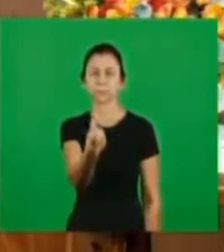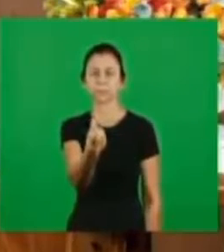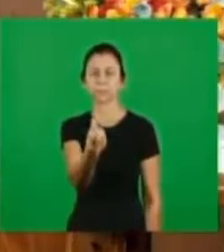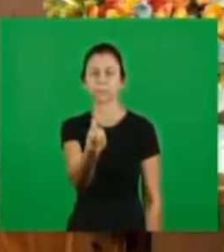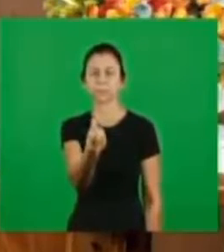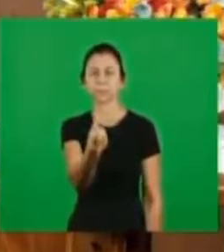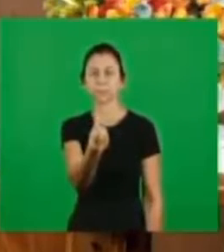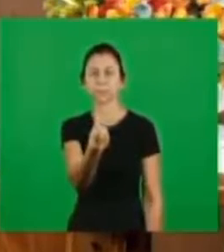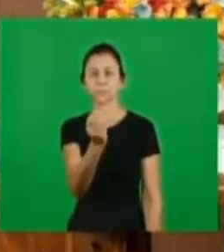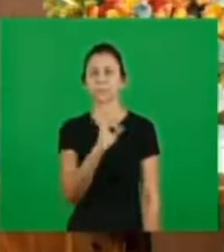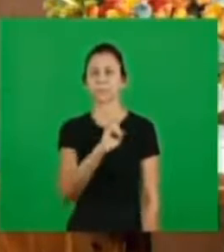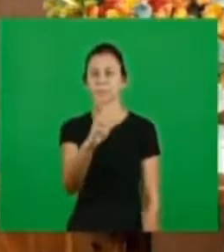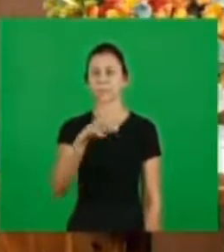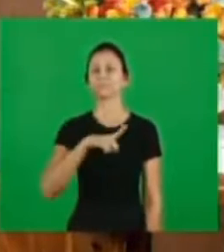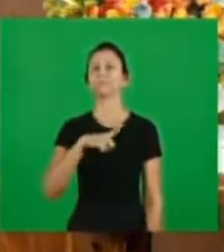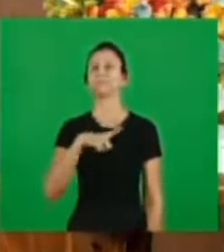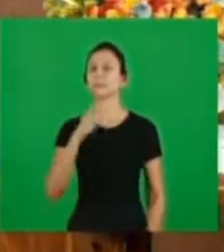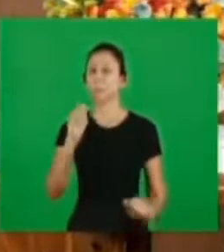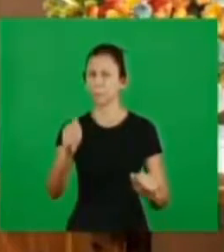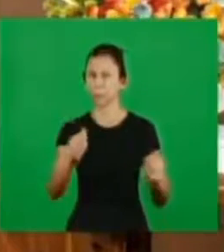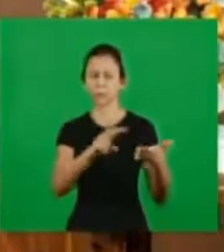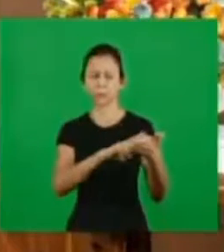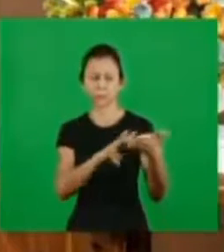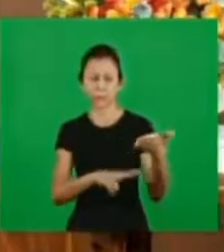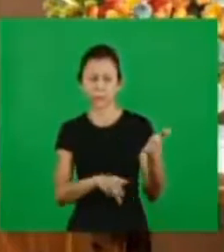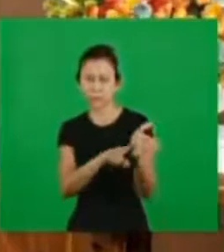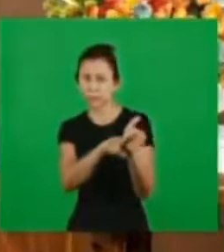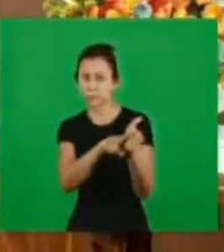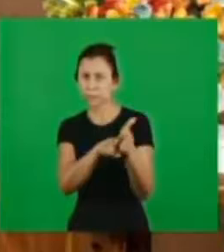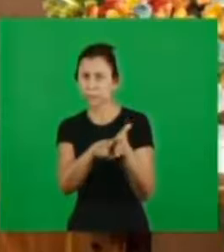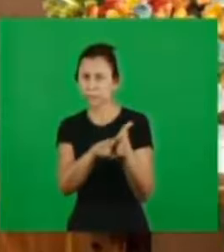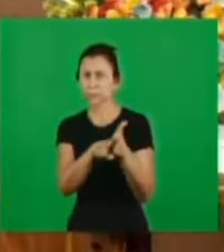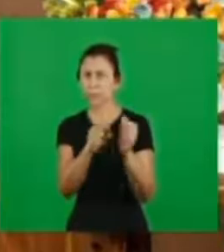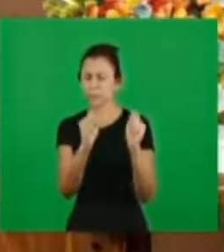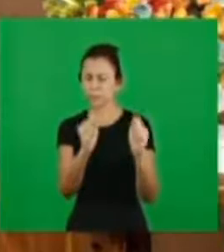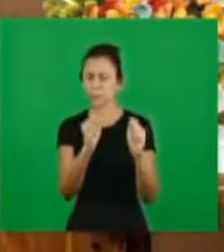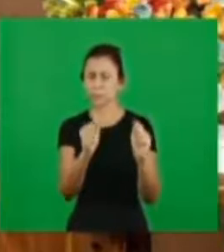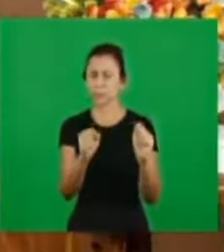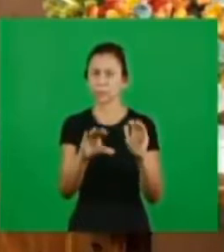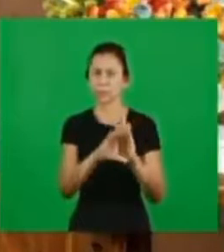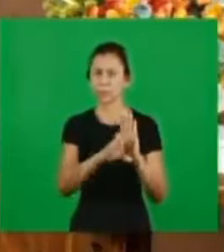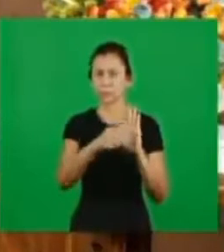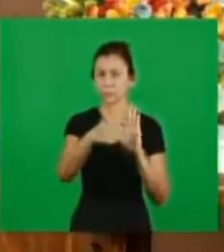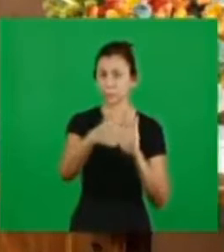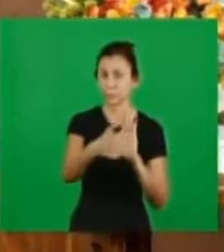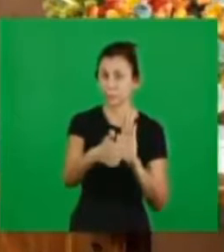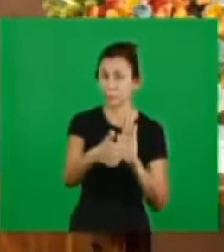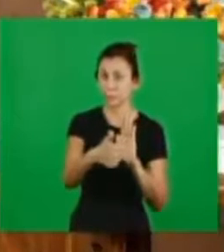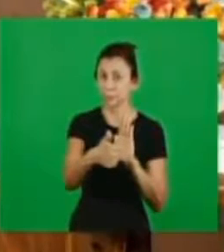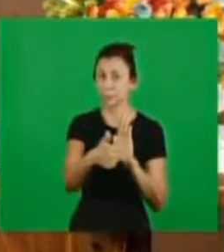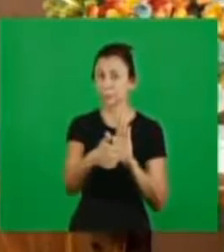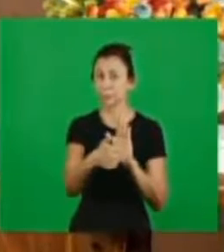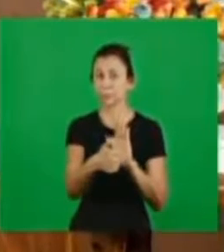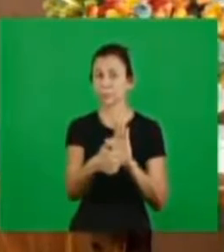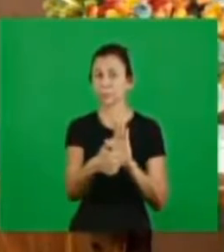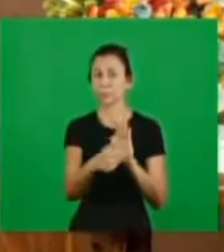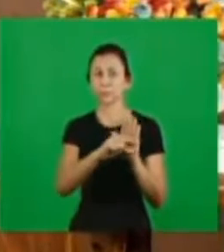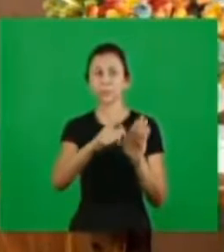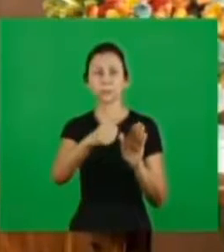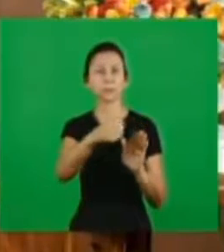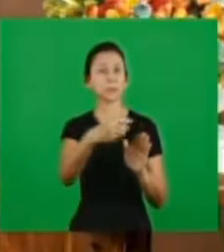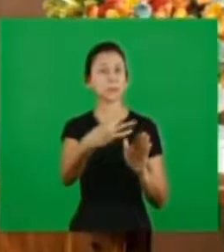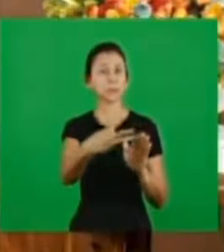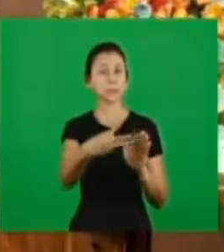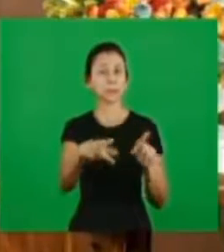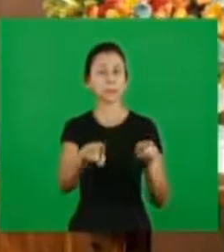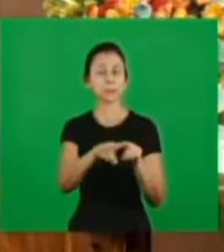16, where the answers are, and the brethren can now examine in the churches, in chapter 1. Let's go